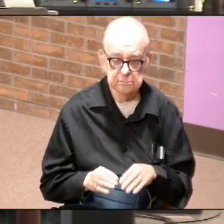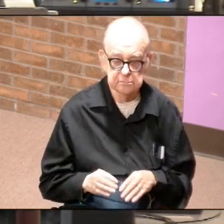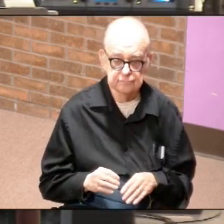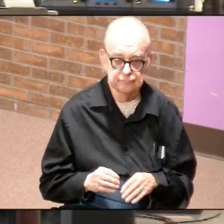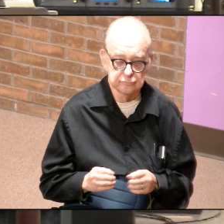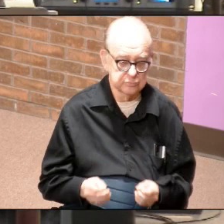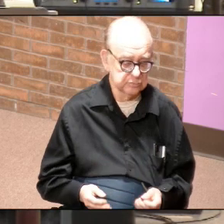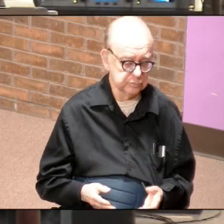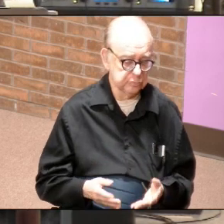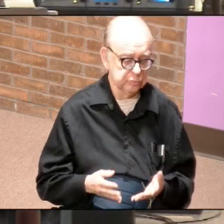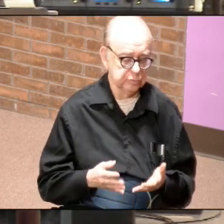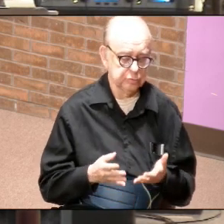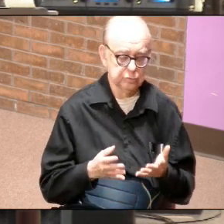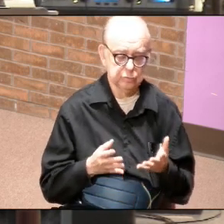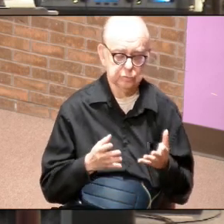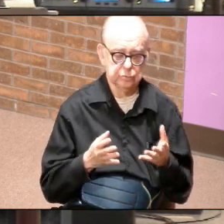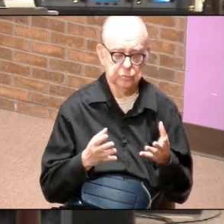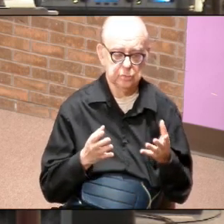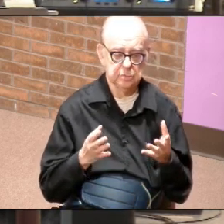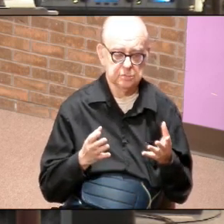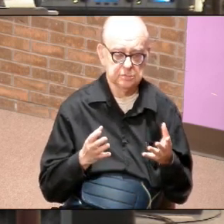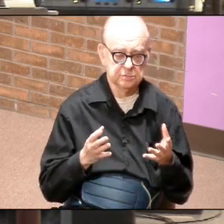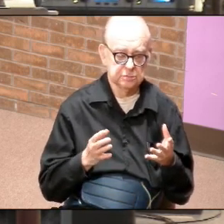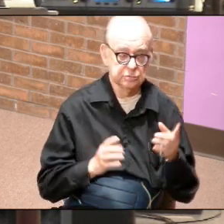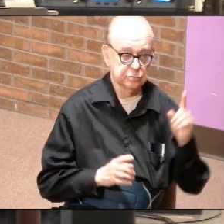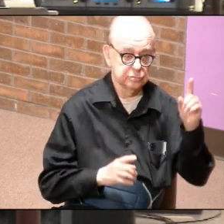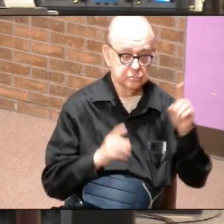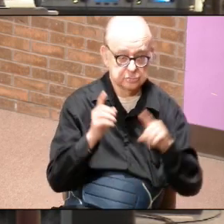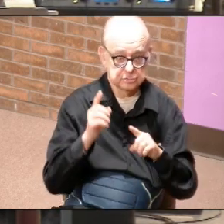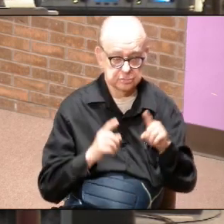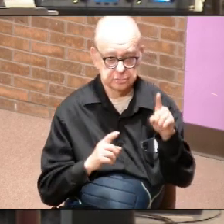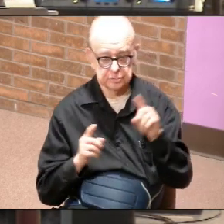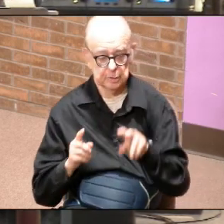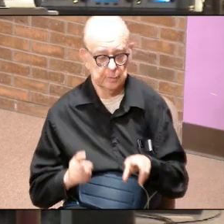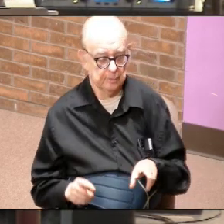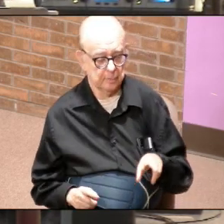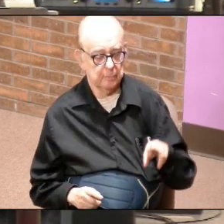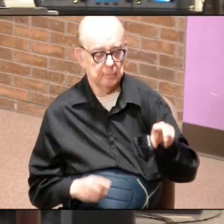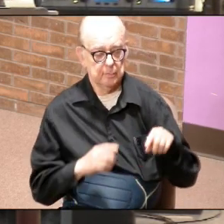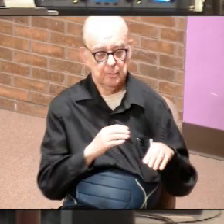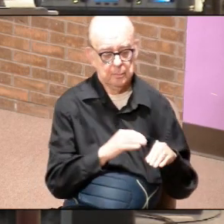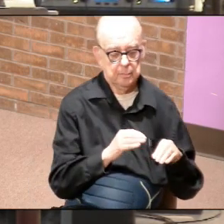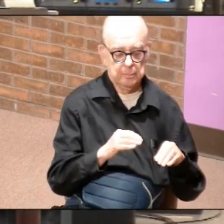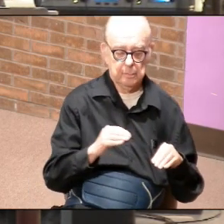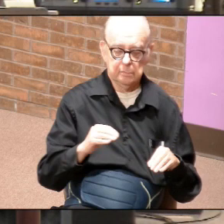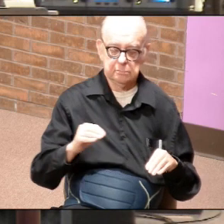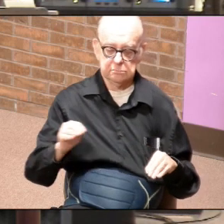The flames are shooting up the stairway.